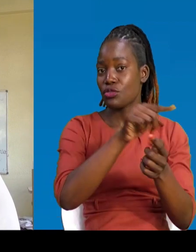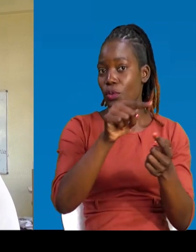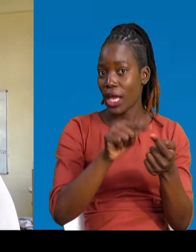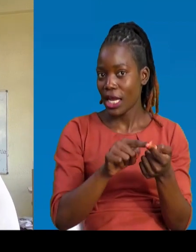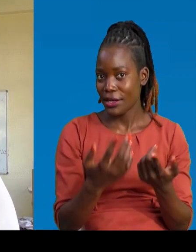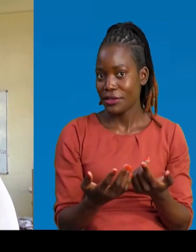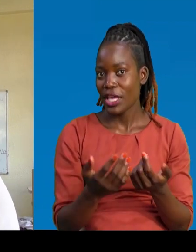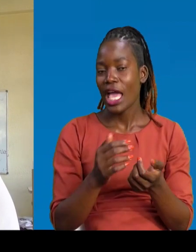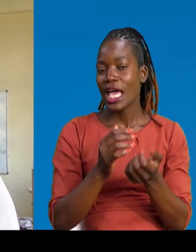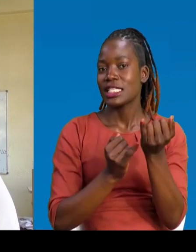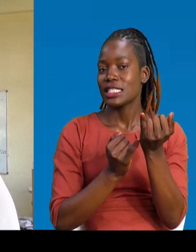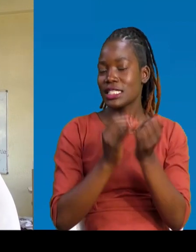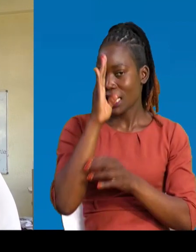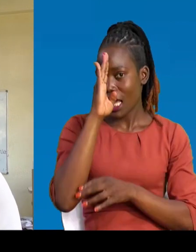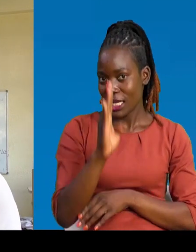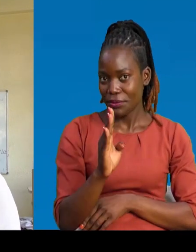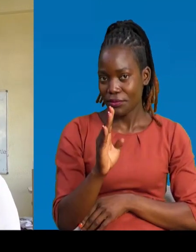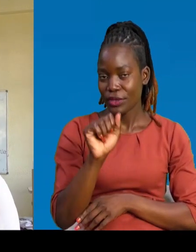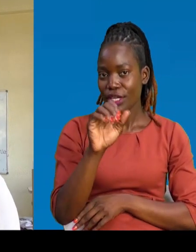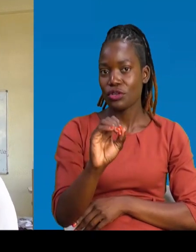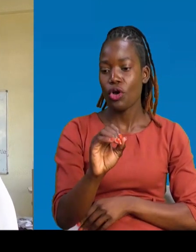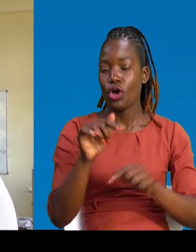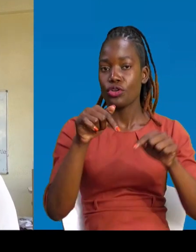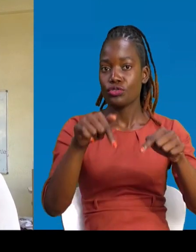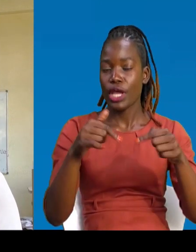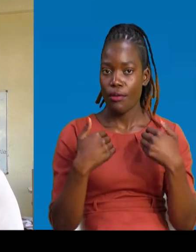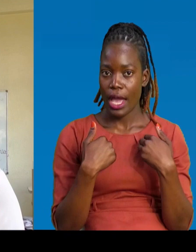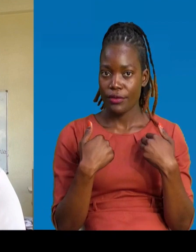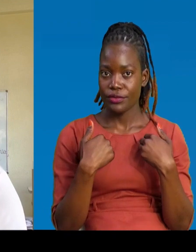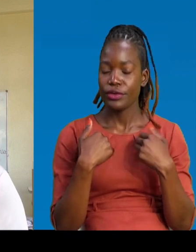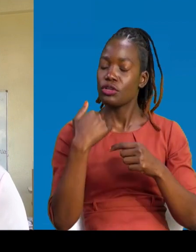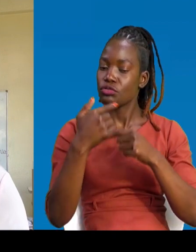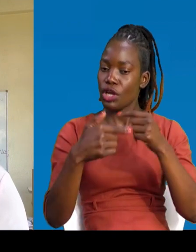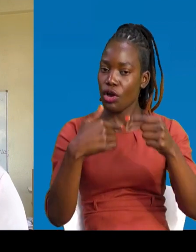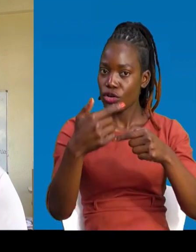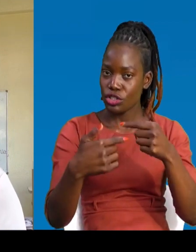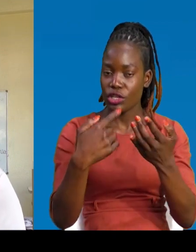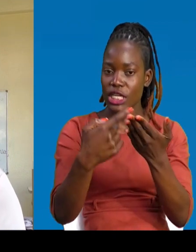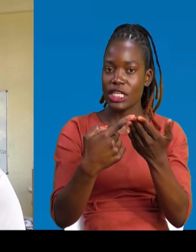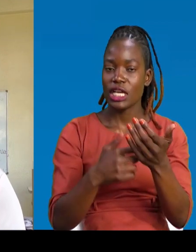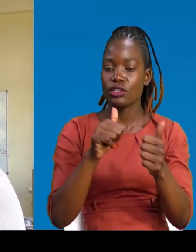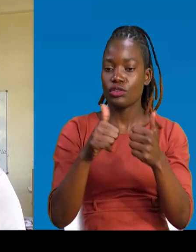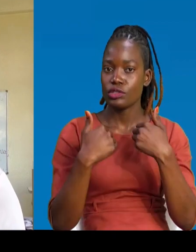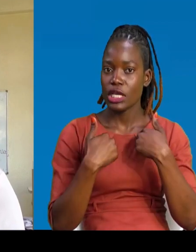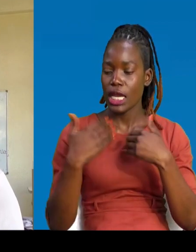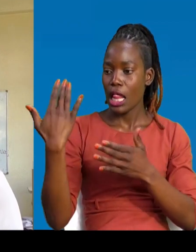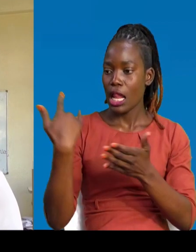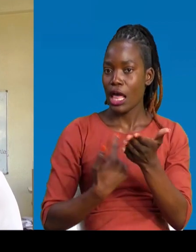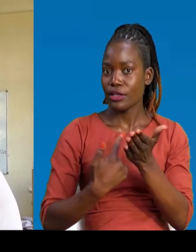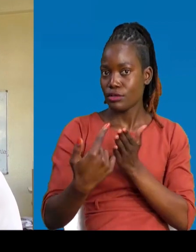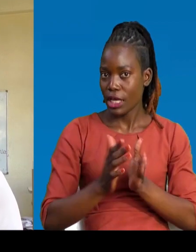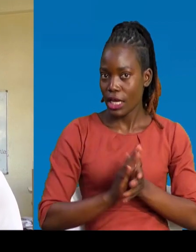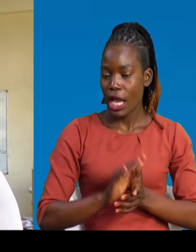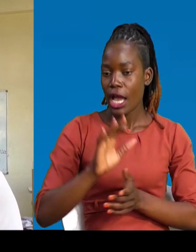kila Jumapili. Kwa hivyo leo tunaendelea na yale mazungumzo ambayo tulikuwa nayo.